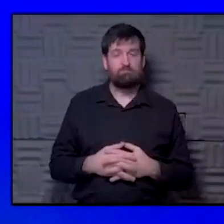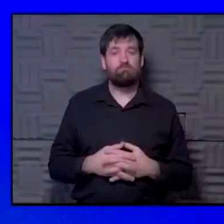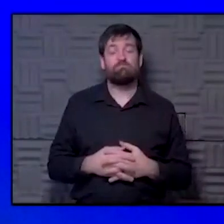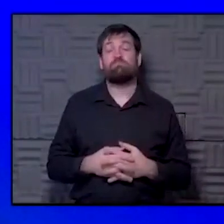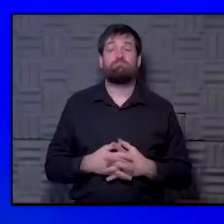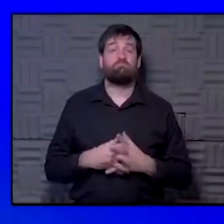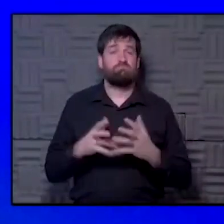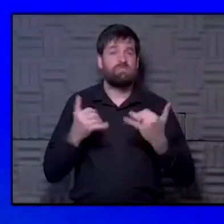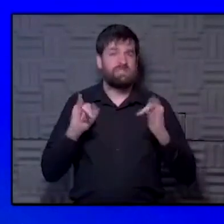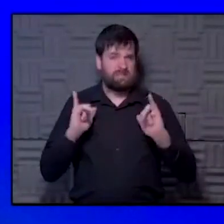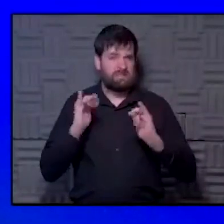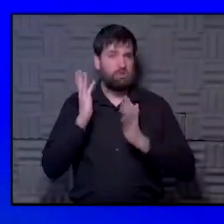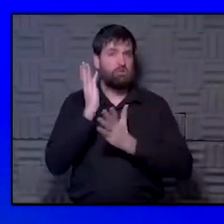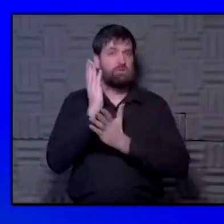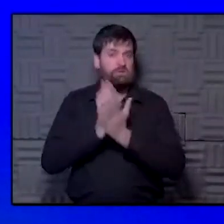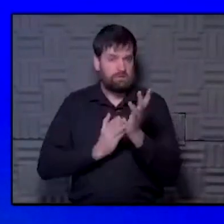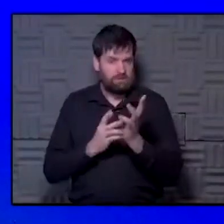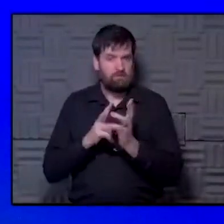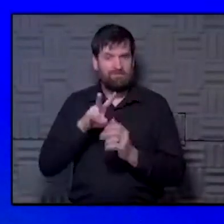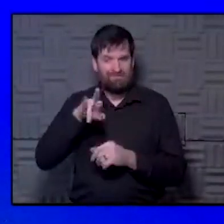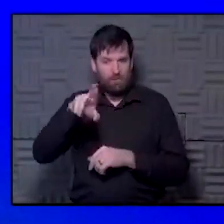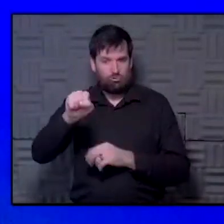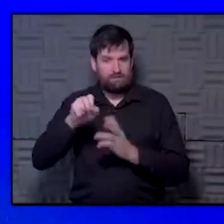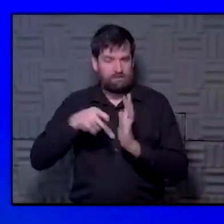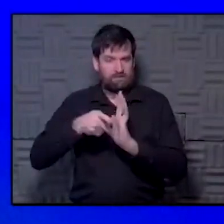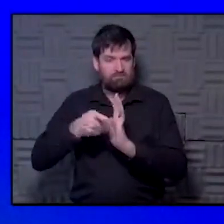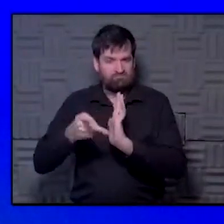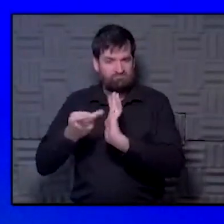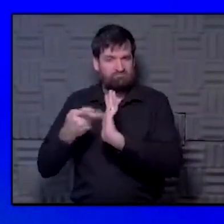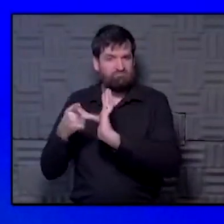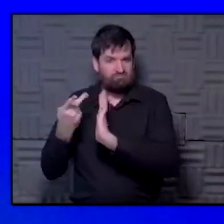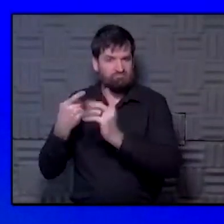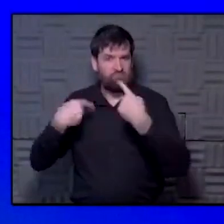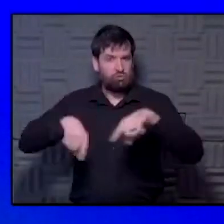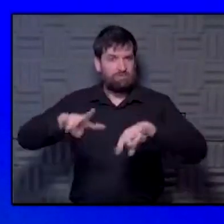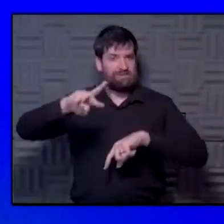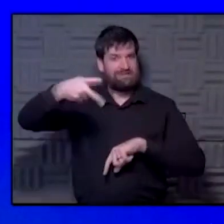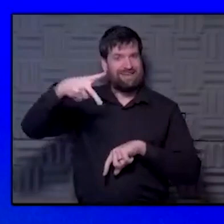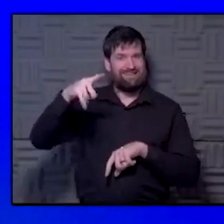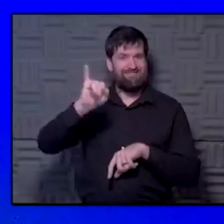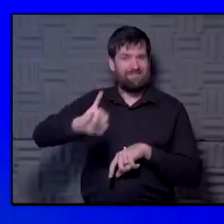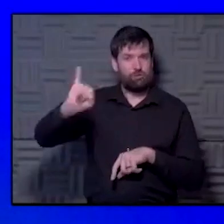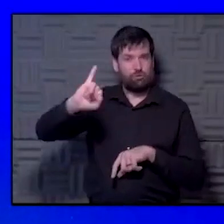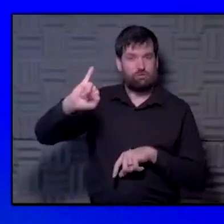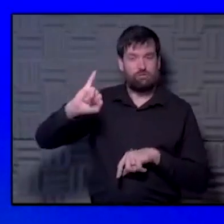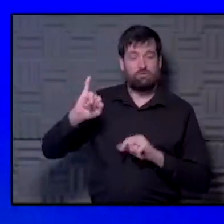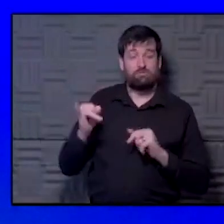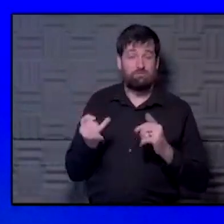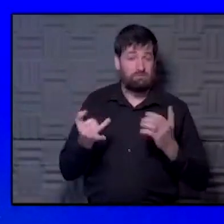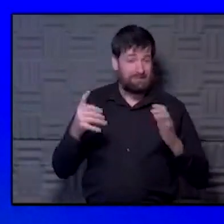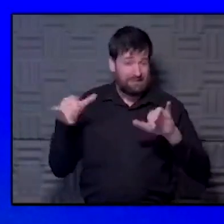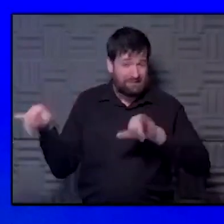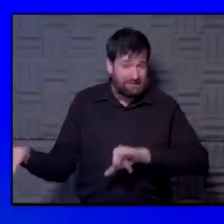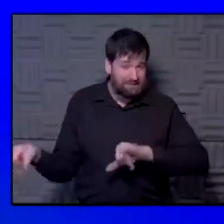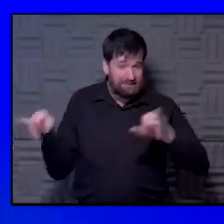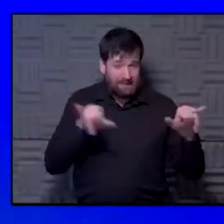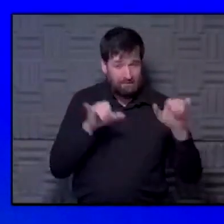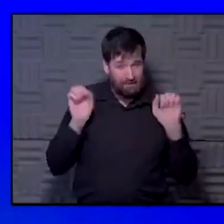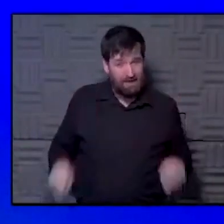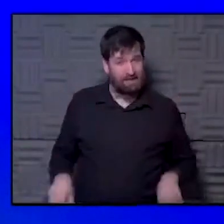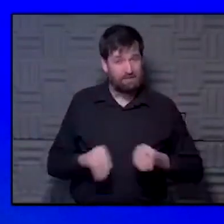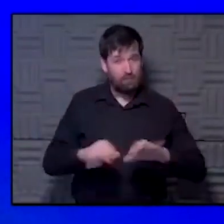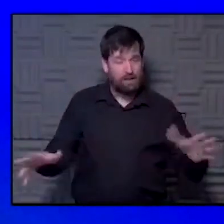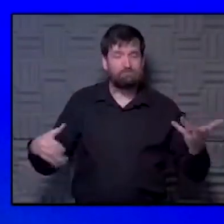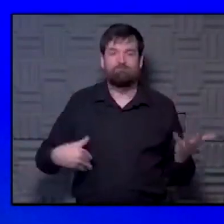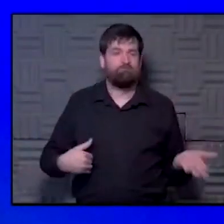probably will still have some replication of the virus in that second infection, even within 90 days. Will it be to the amount that you can spread it? I just don't